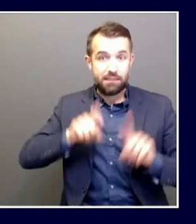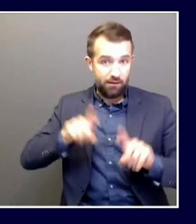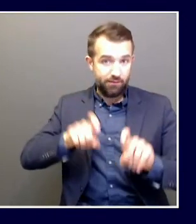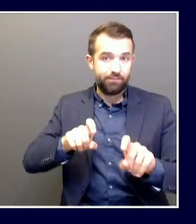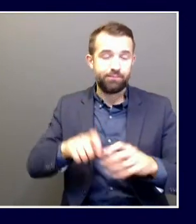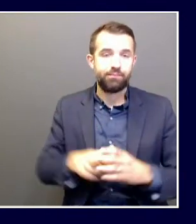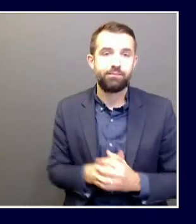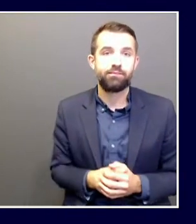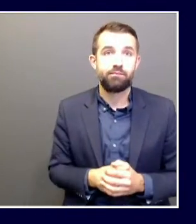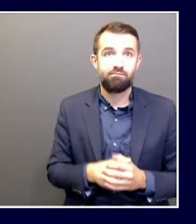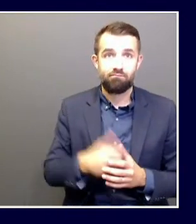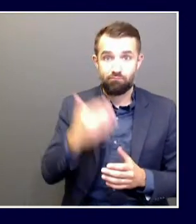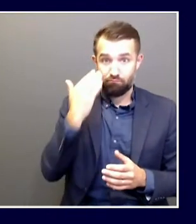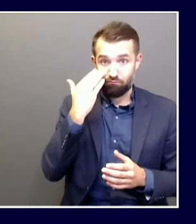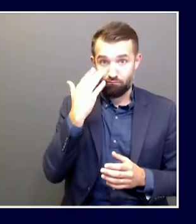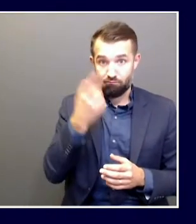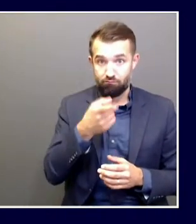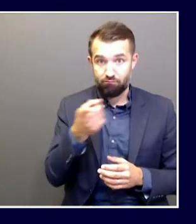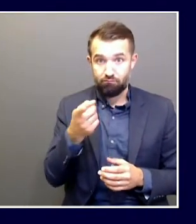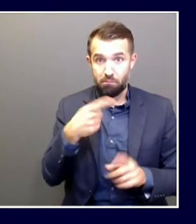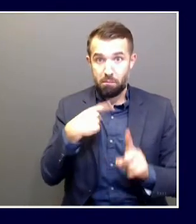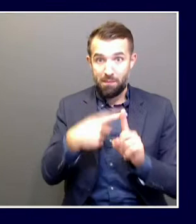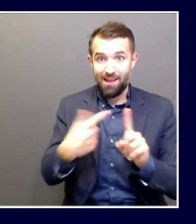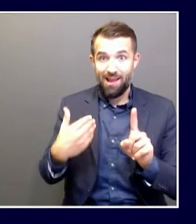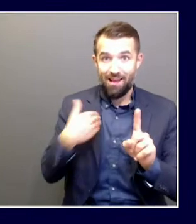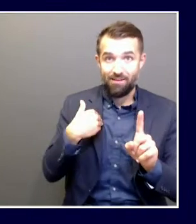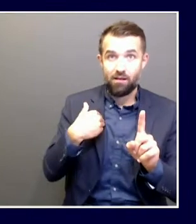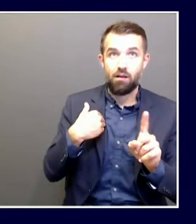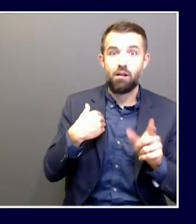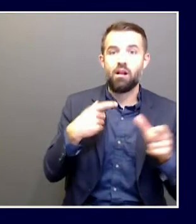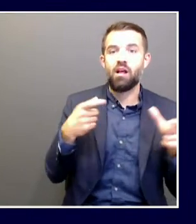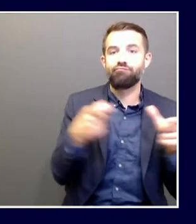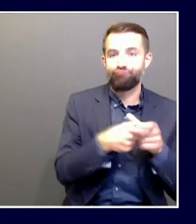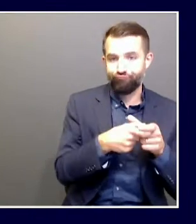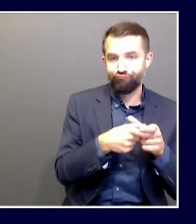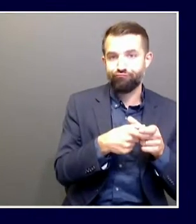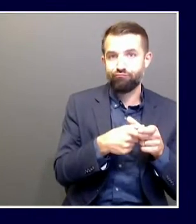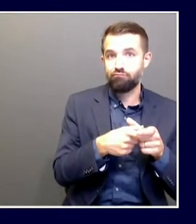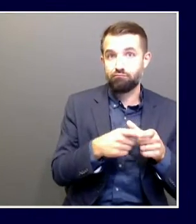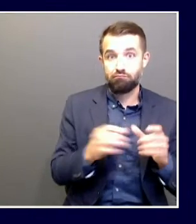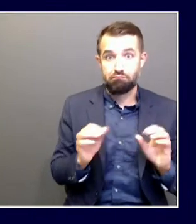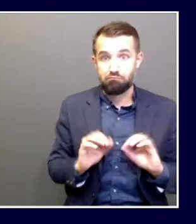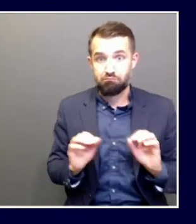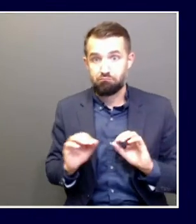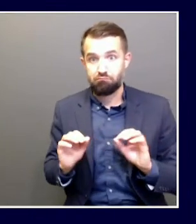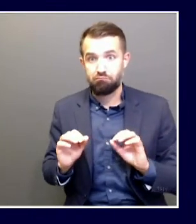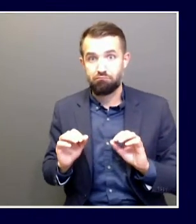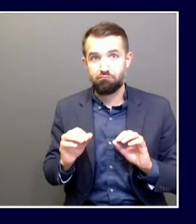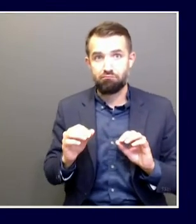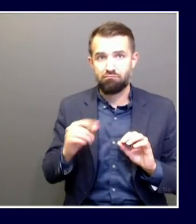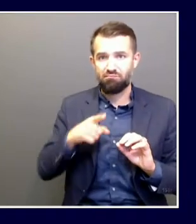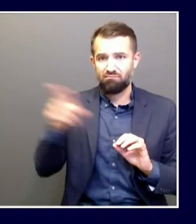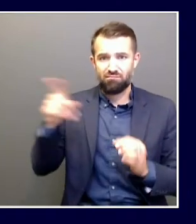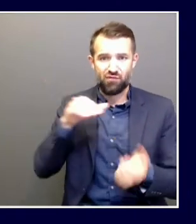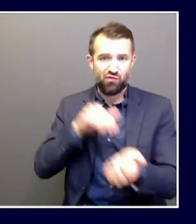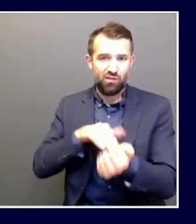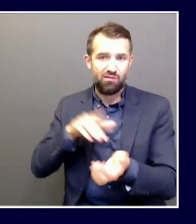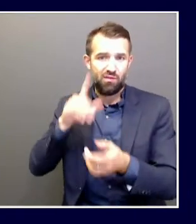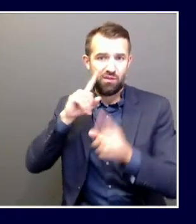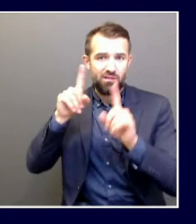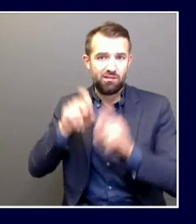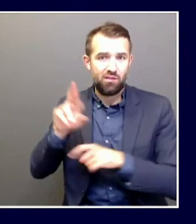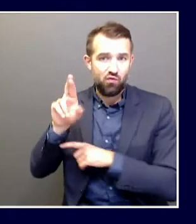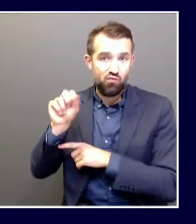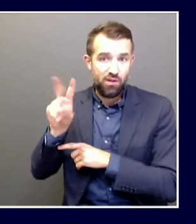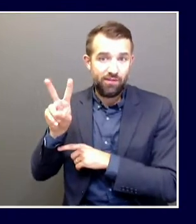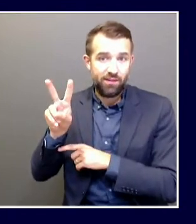you're going down. I'll turn it over to the commissioner to discuss how we're making testing more expansive. So last week we did announce